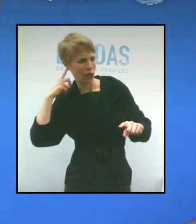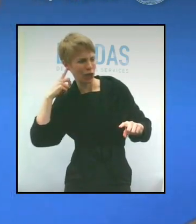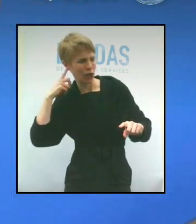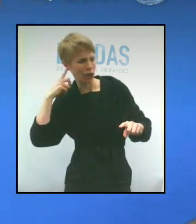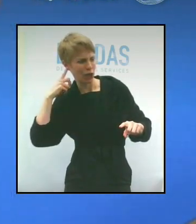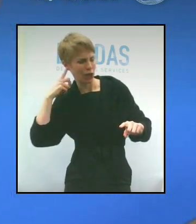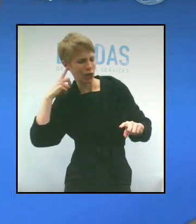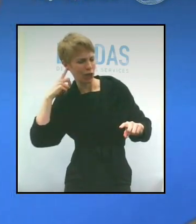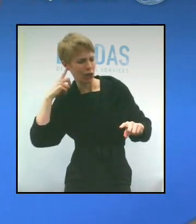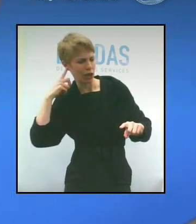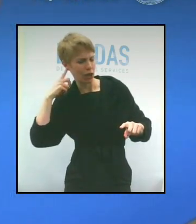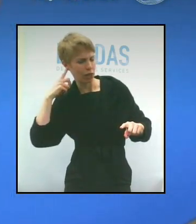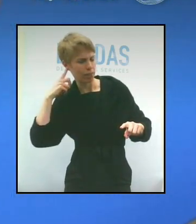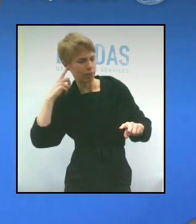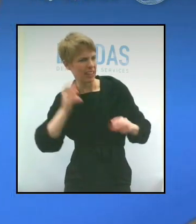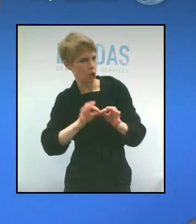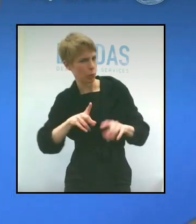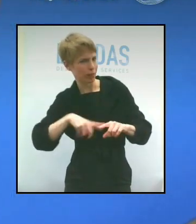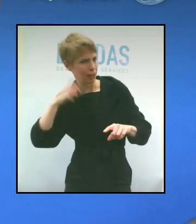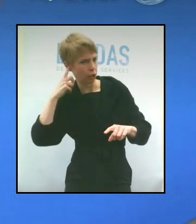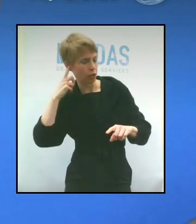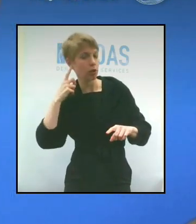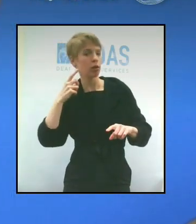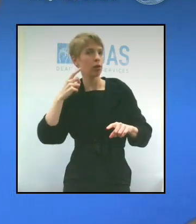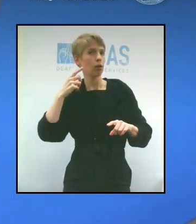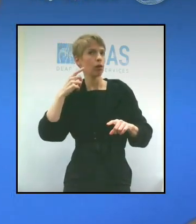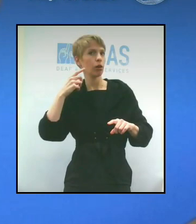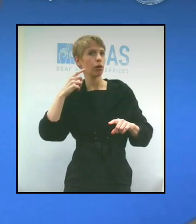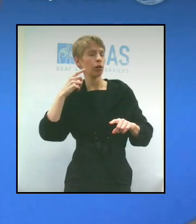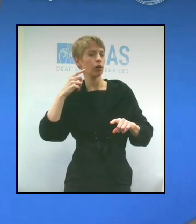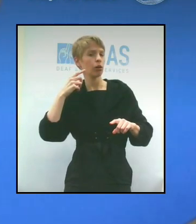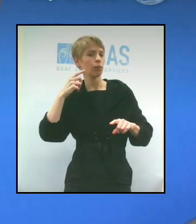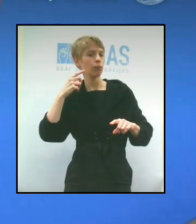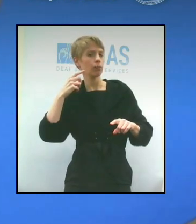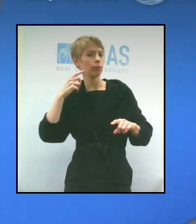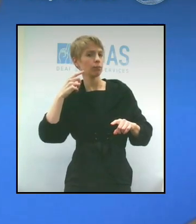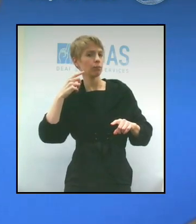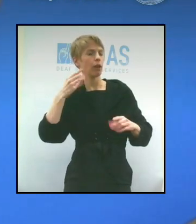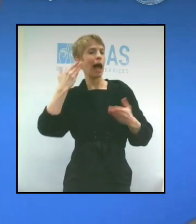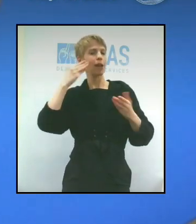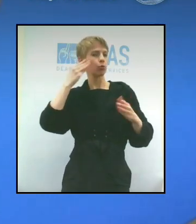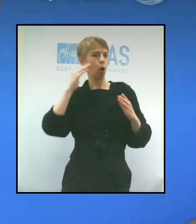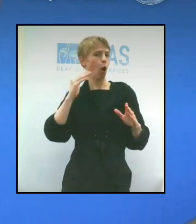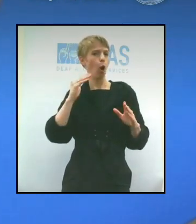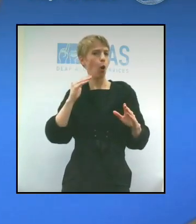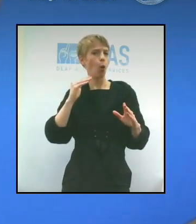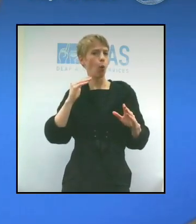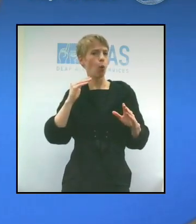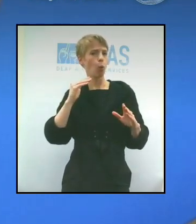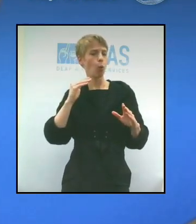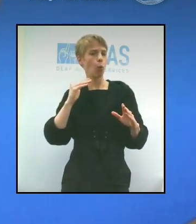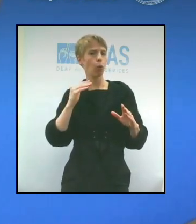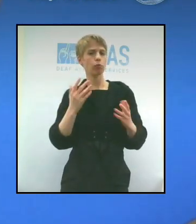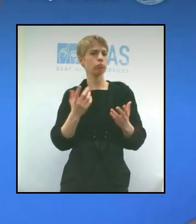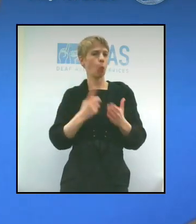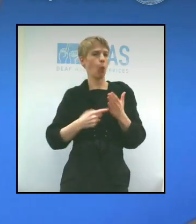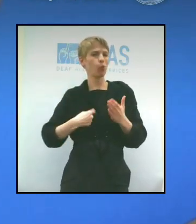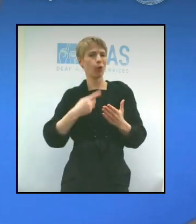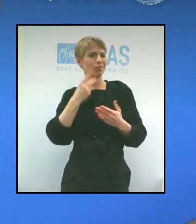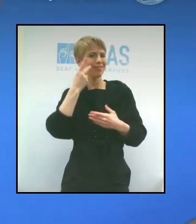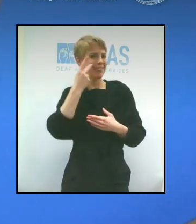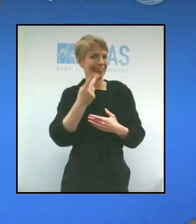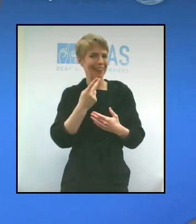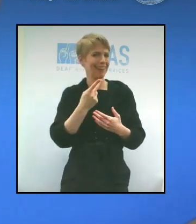zone to make it to that 7? I don't know. I don't know because I don't know what we're seeing from Niagara and